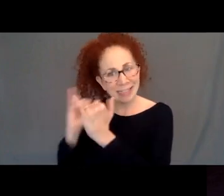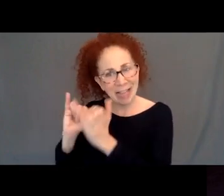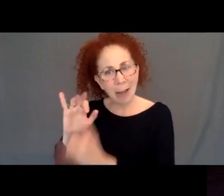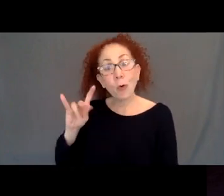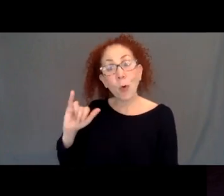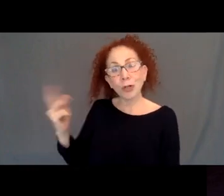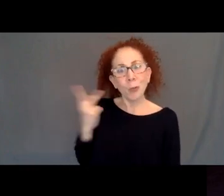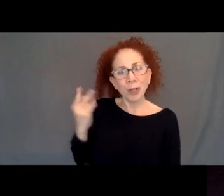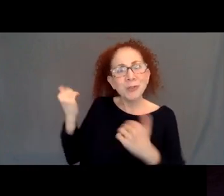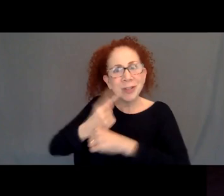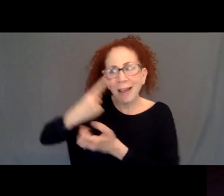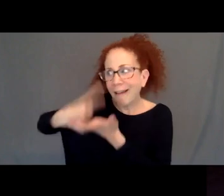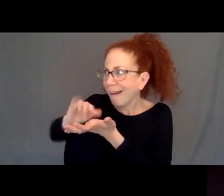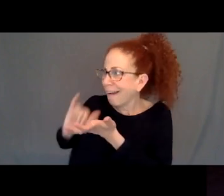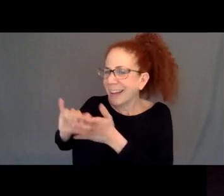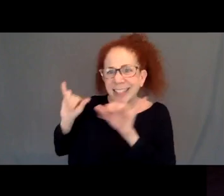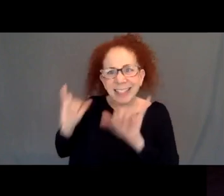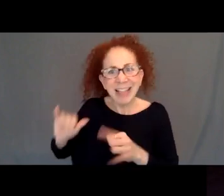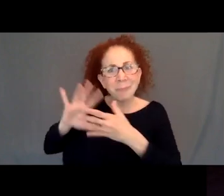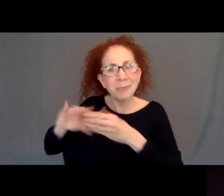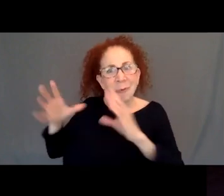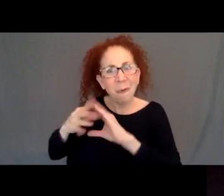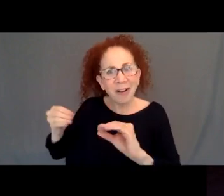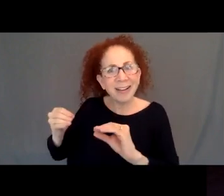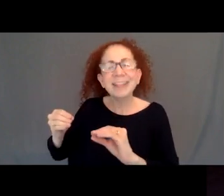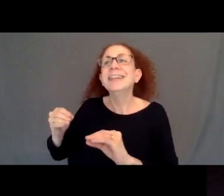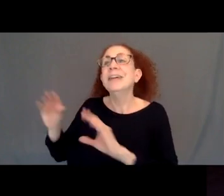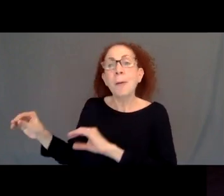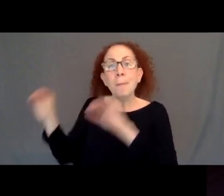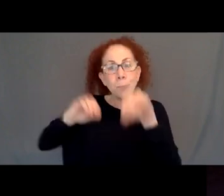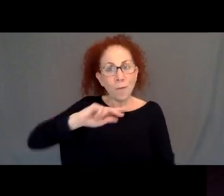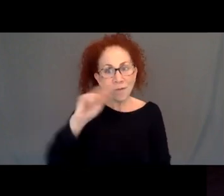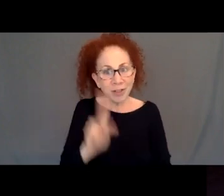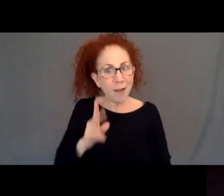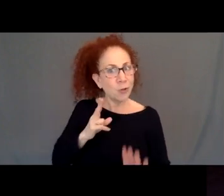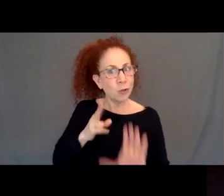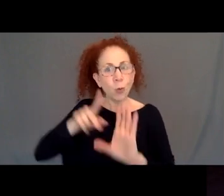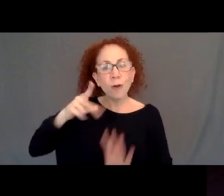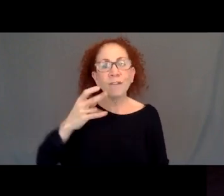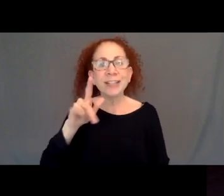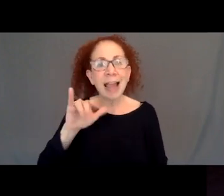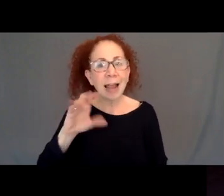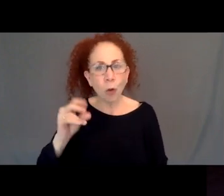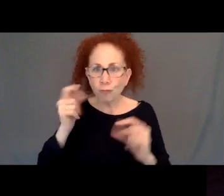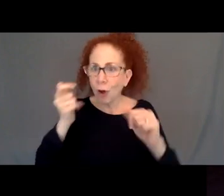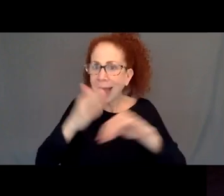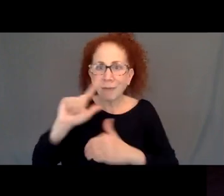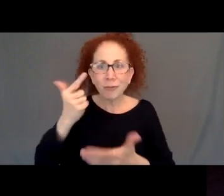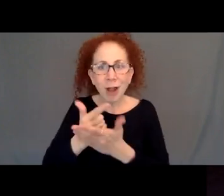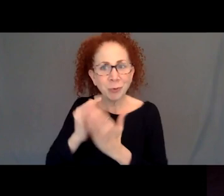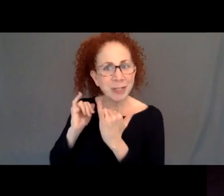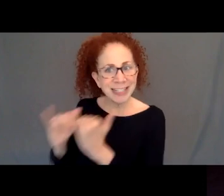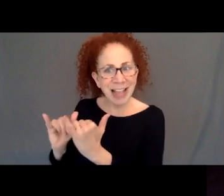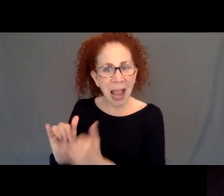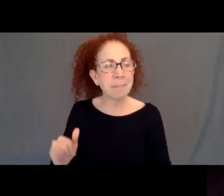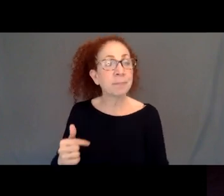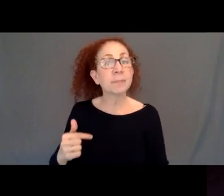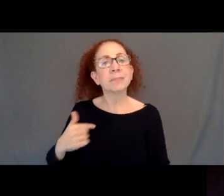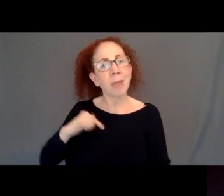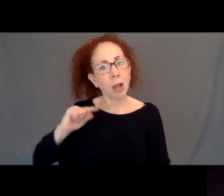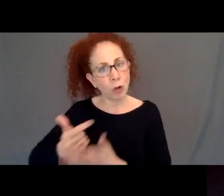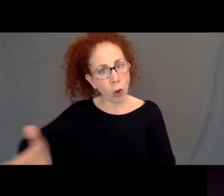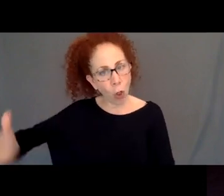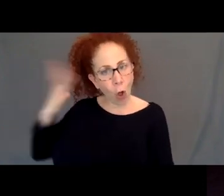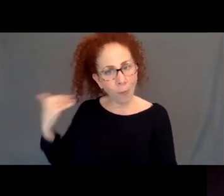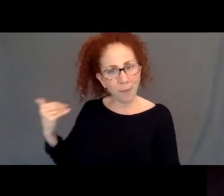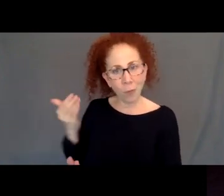Courtney and I realized today we have similar paths in that we moved to Philadelphia and joined Philadanco right after graduation. Me a long time before